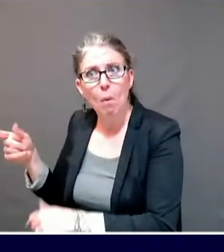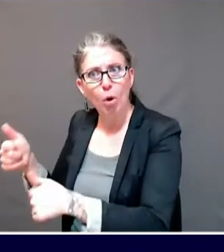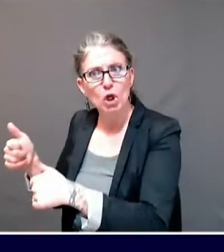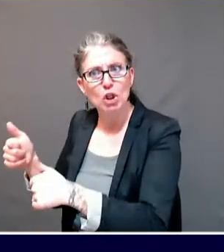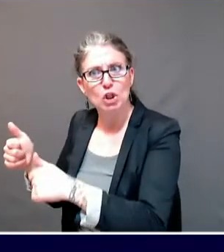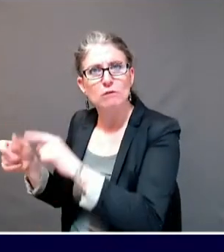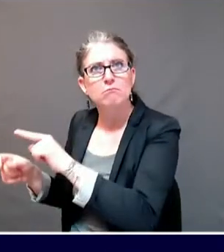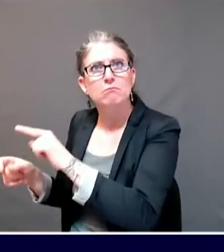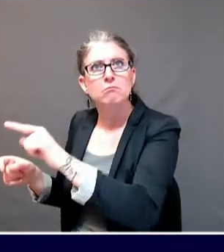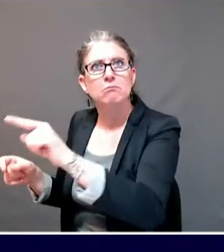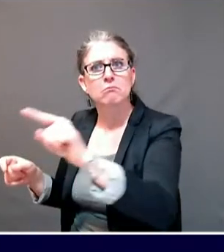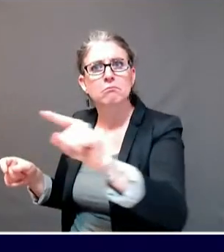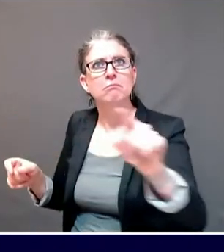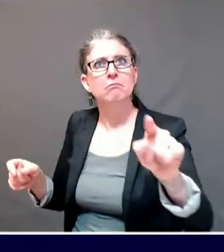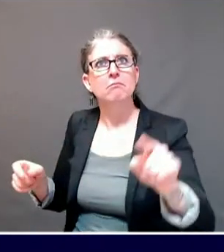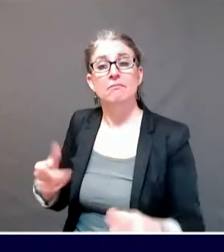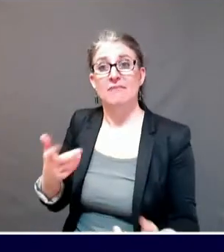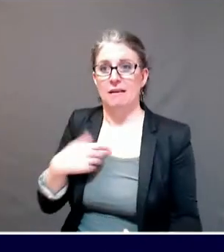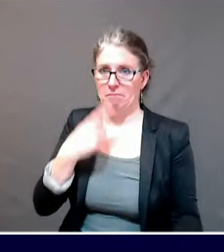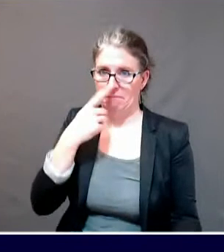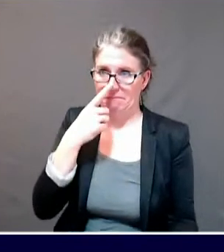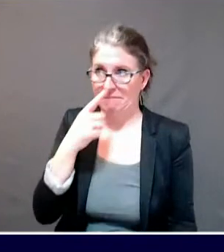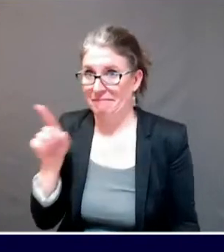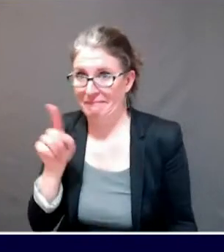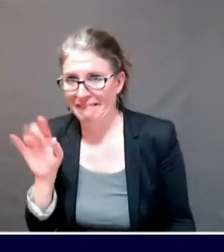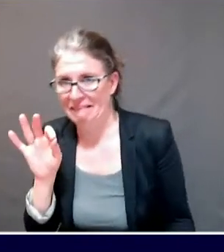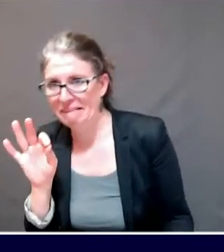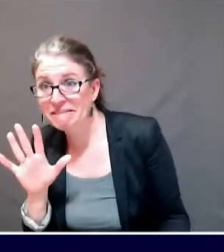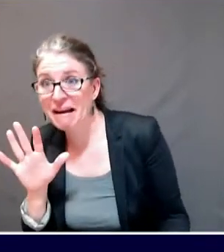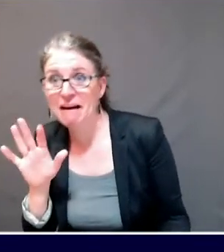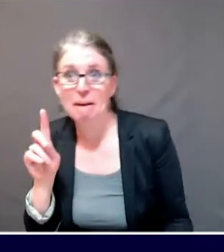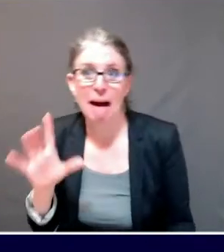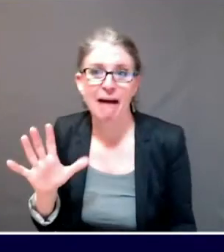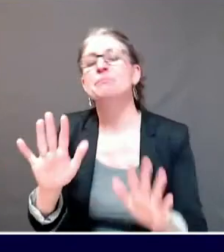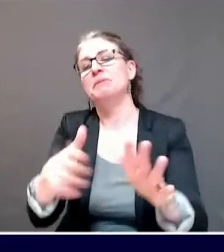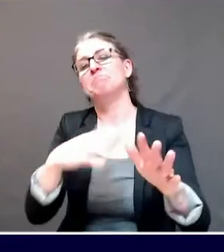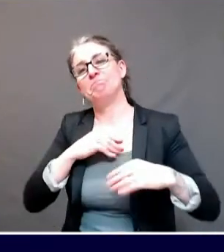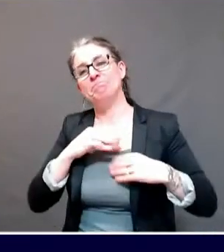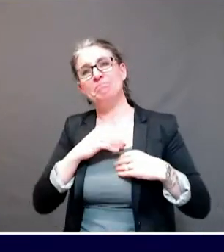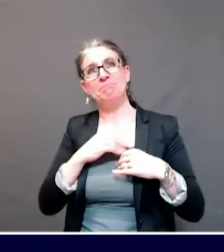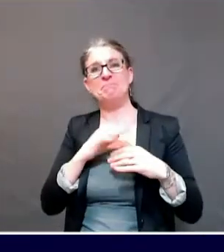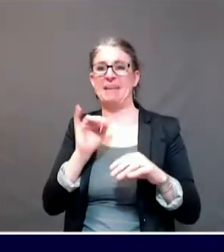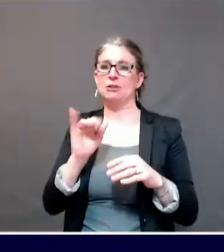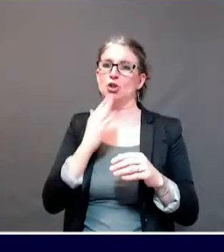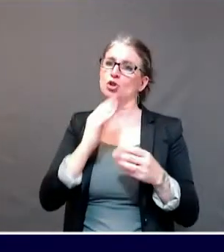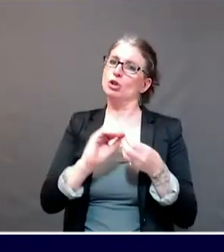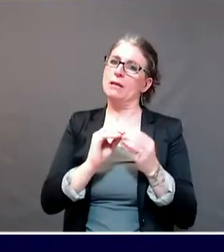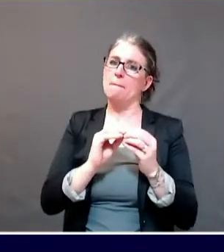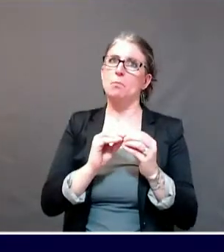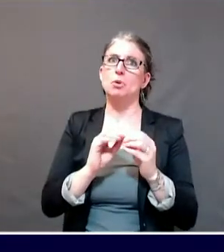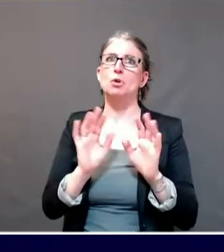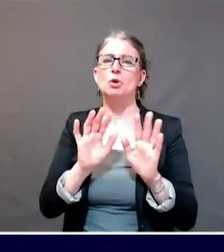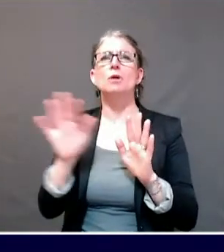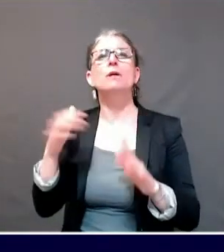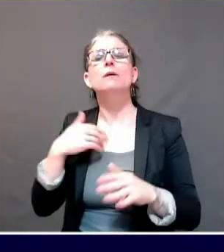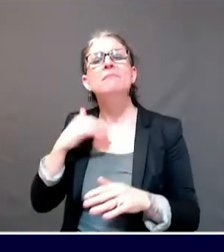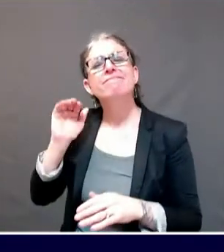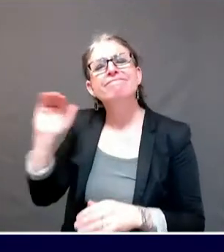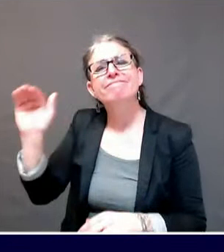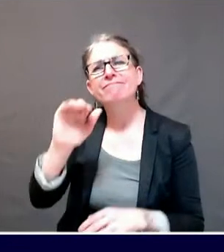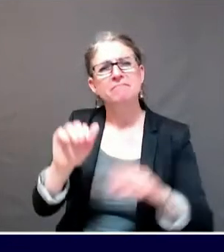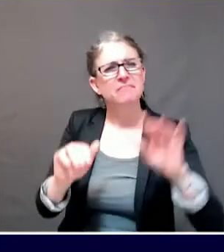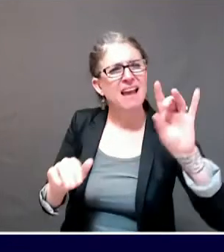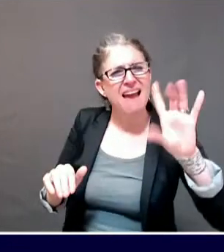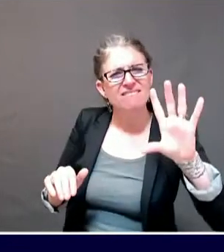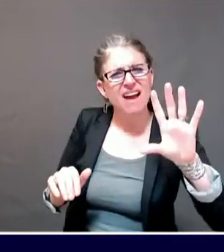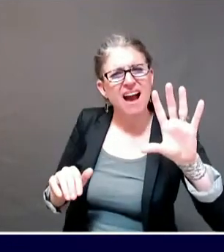The rates, so I don't yet have great data on the uptake rate among staff at